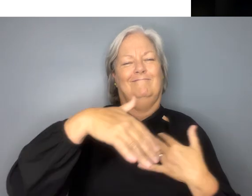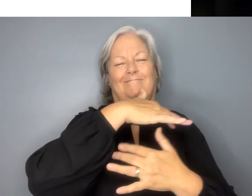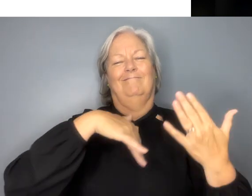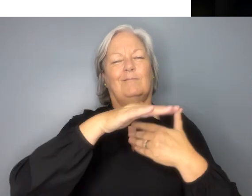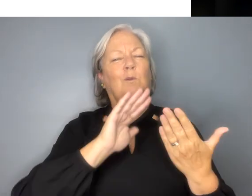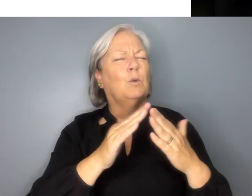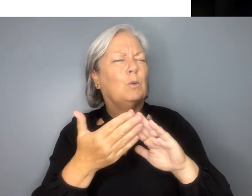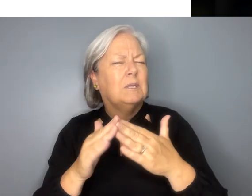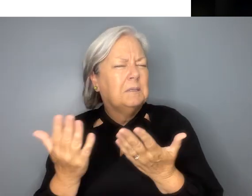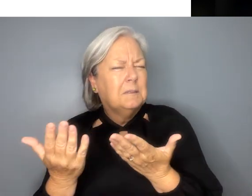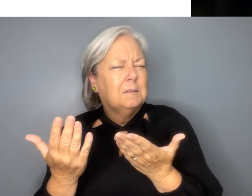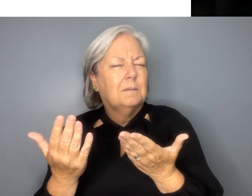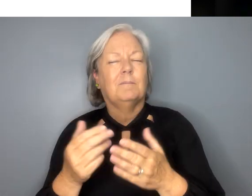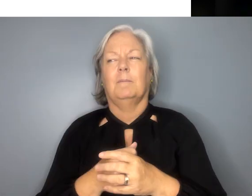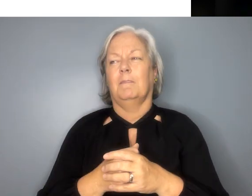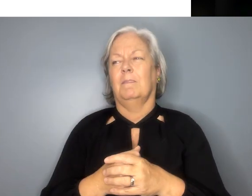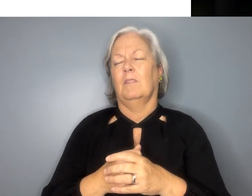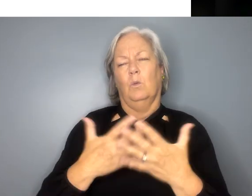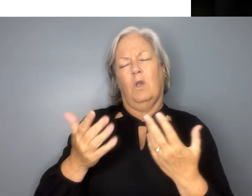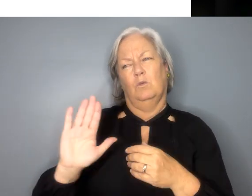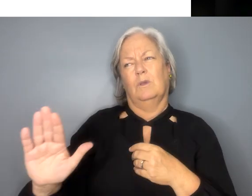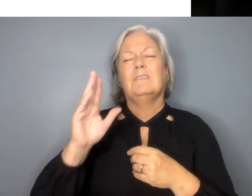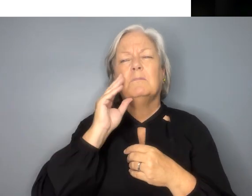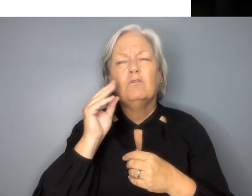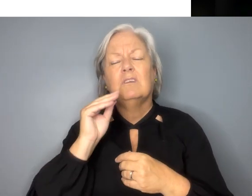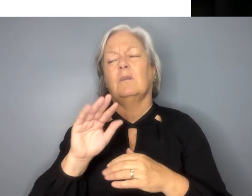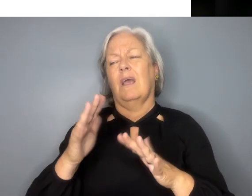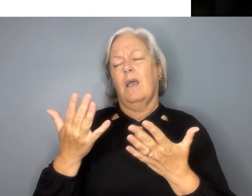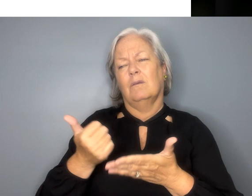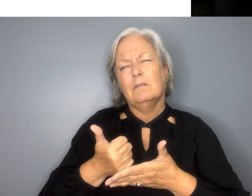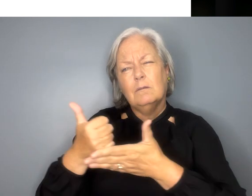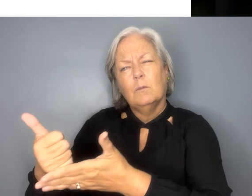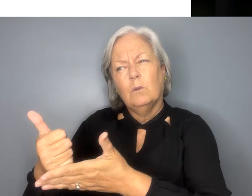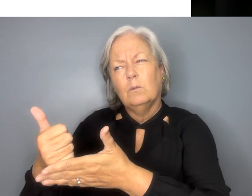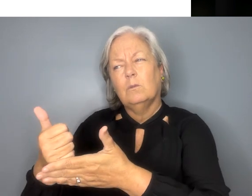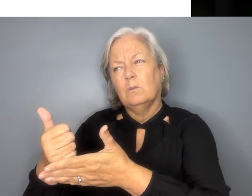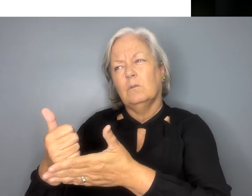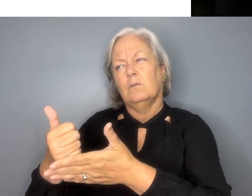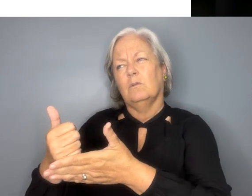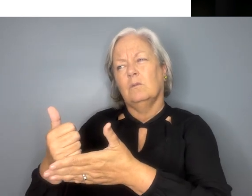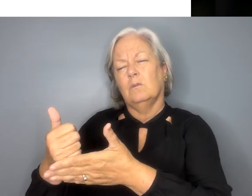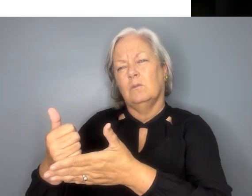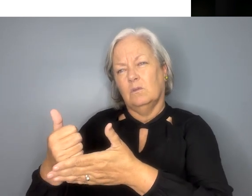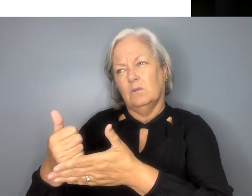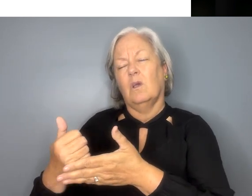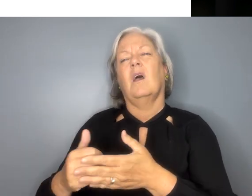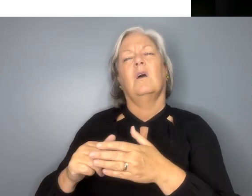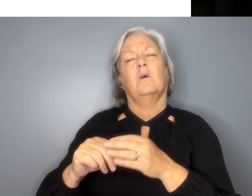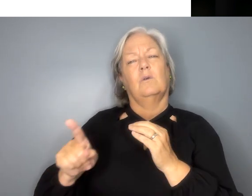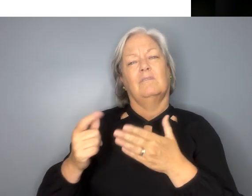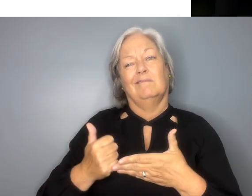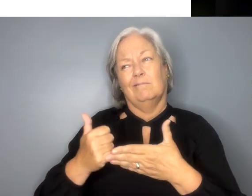the community? And how have you experienced getting the supports that you need, both as a person who might need to